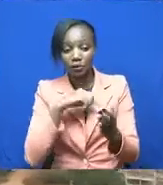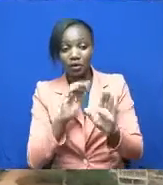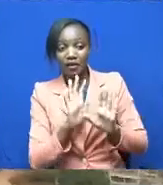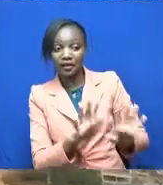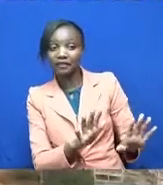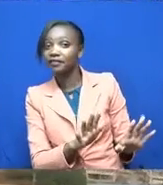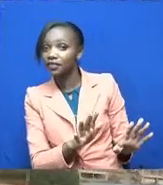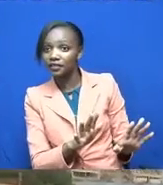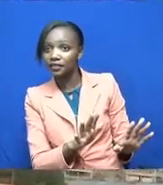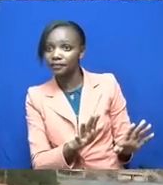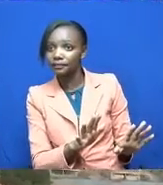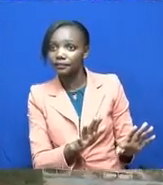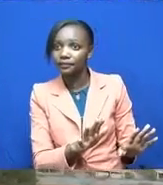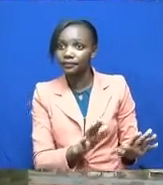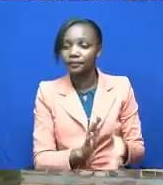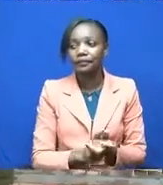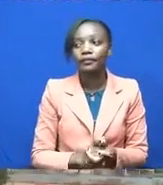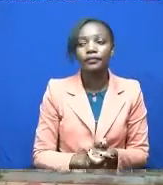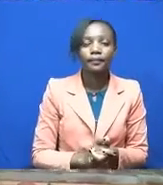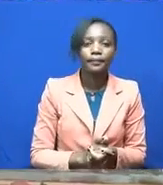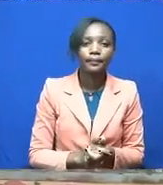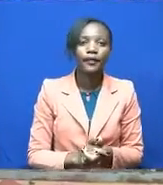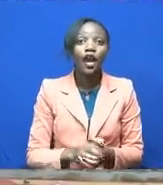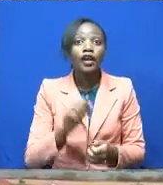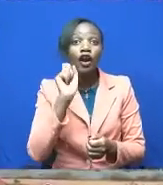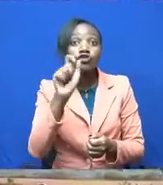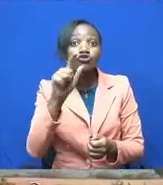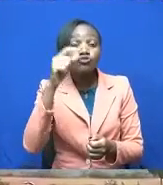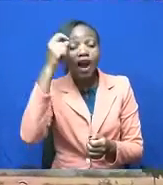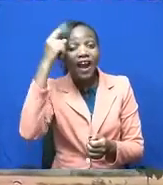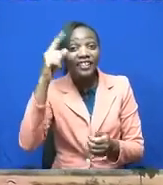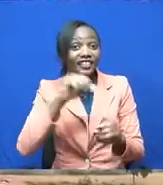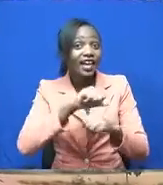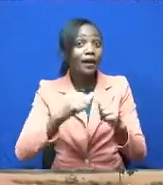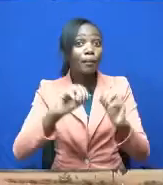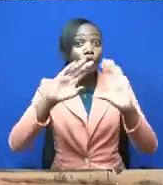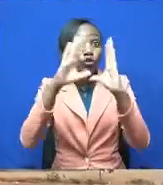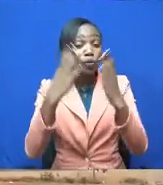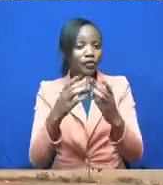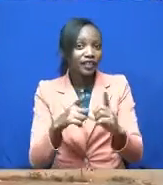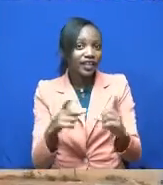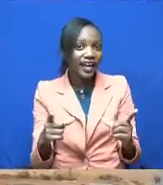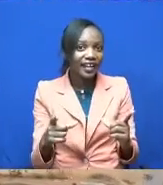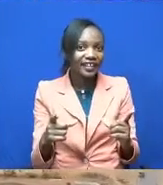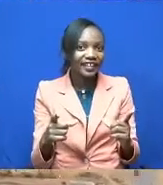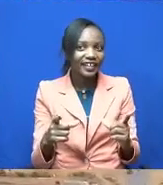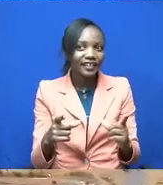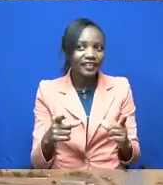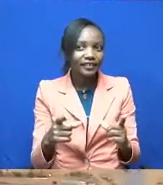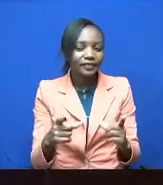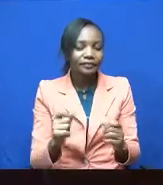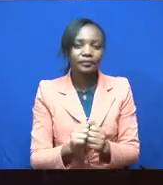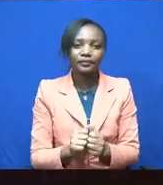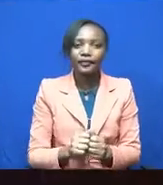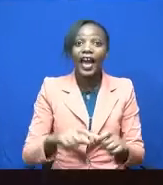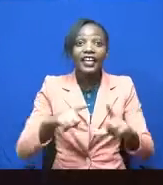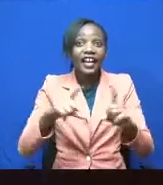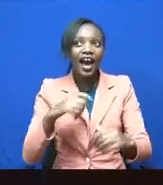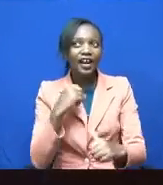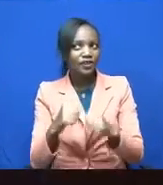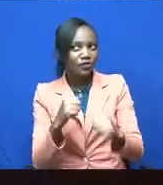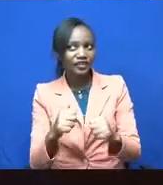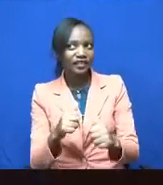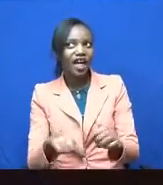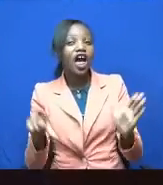Je, popote ulipo unaelewa ardhi ya jamii na ni ardhi aina gani? Wakili Yashim